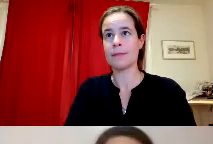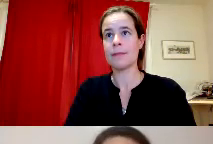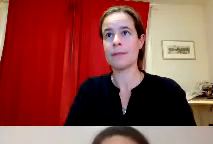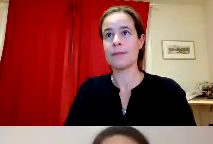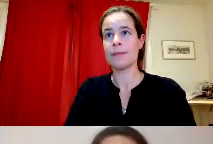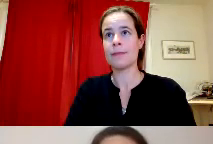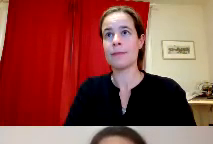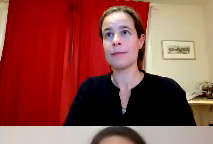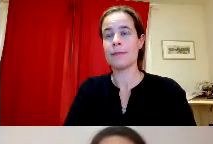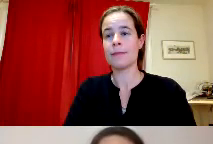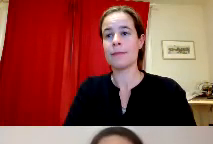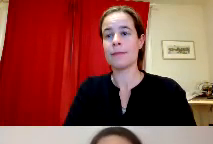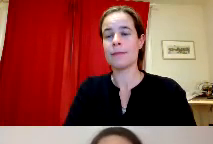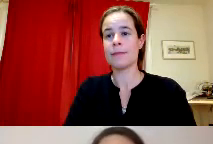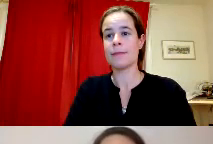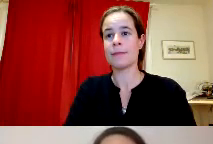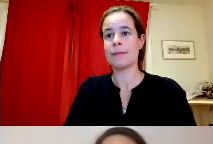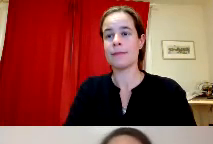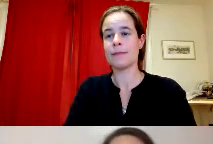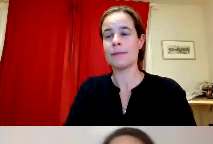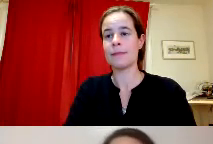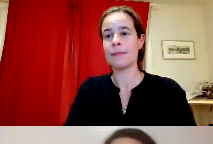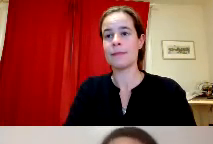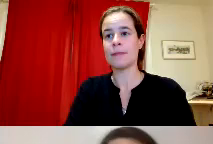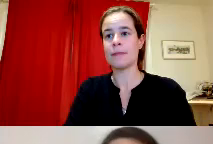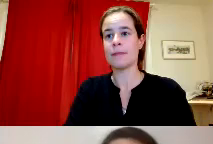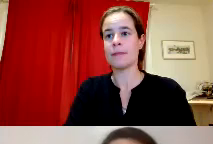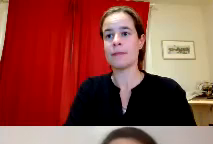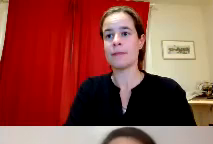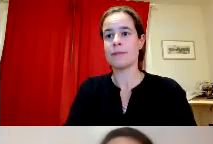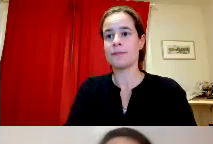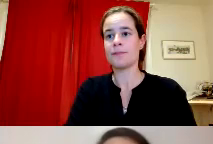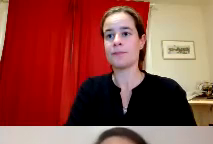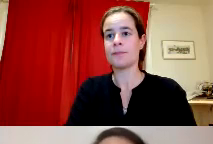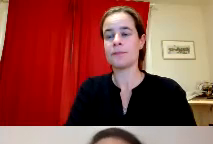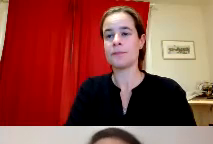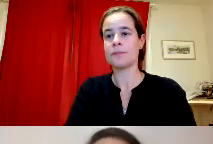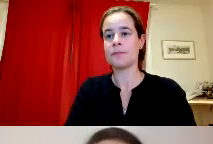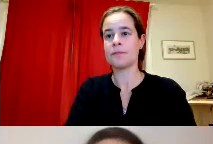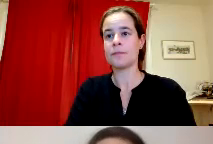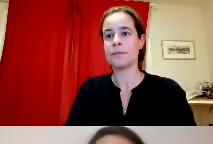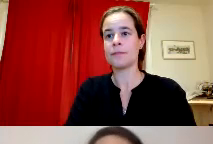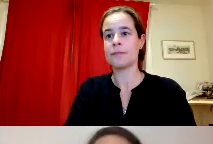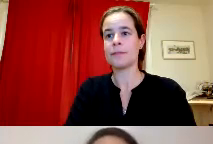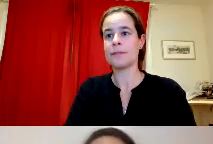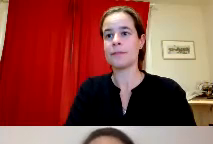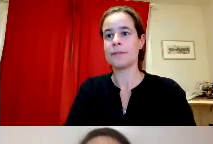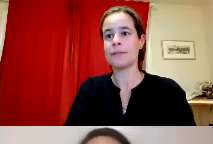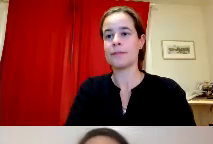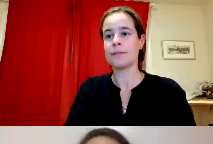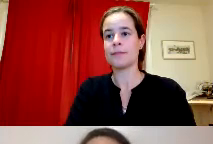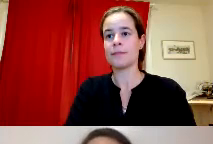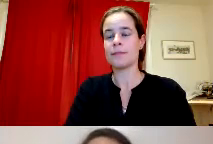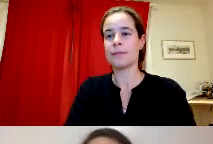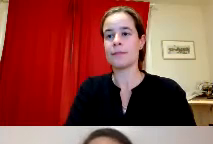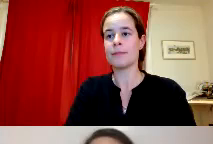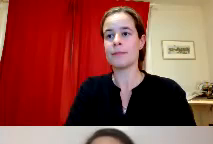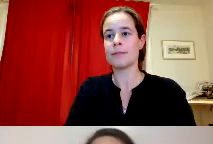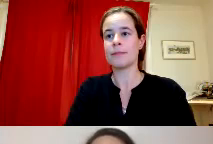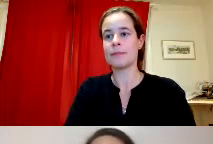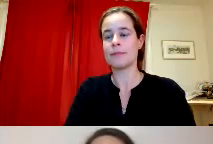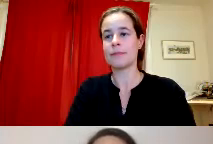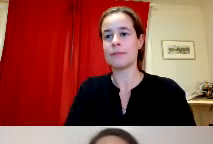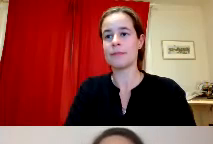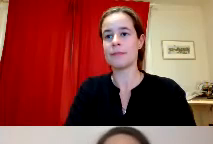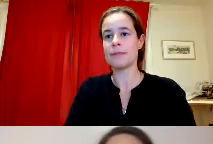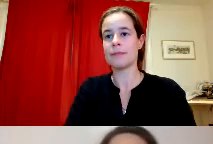that came out of those discussions that tackled not just the COVID-19 issues, but the issues that were happening before.